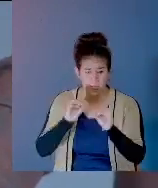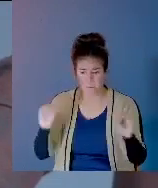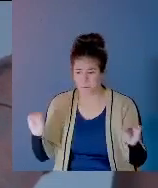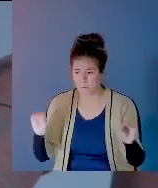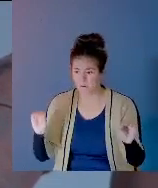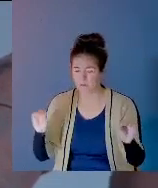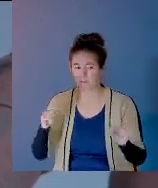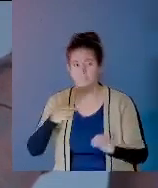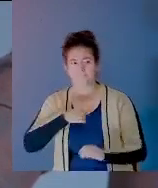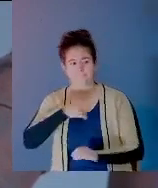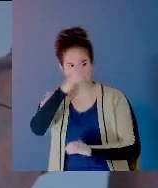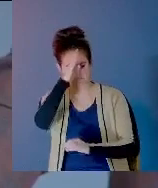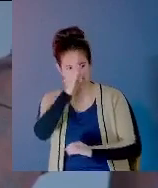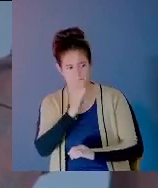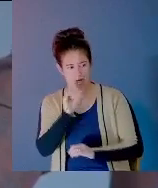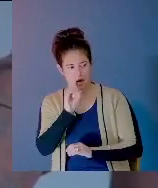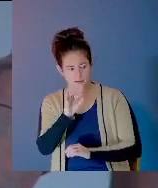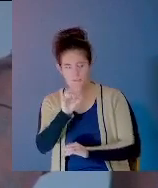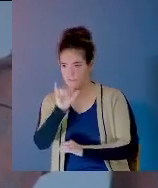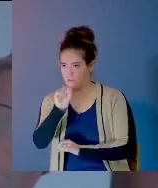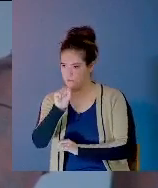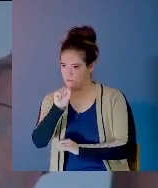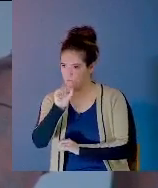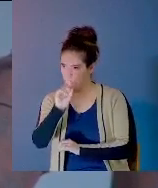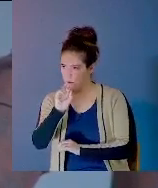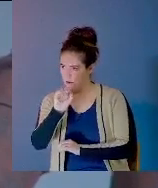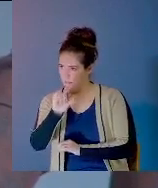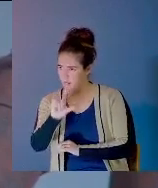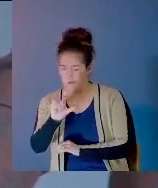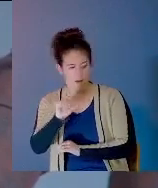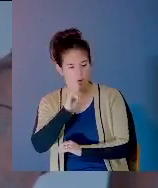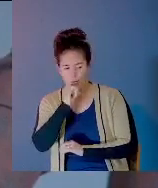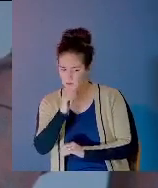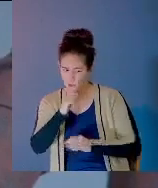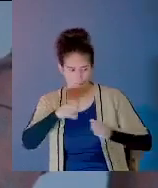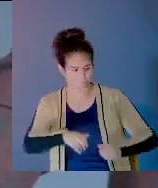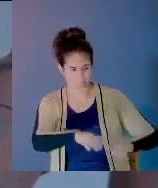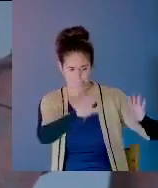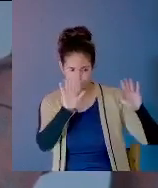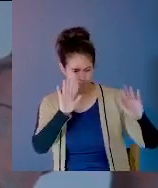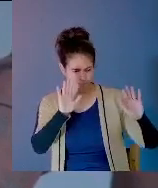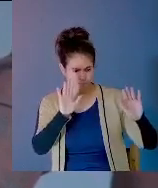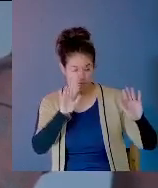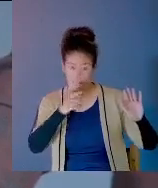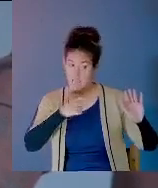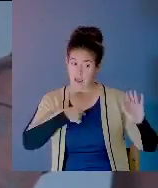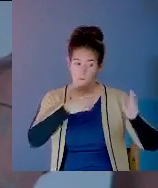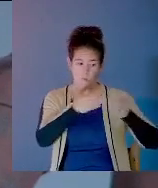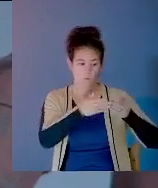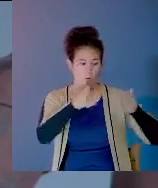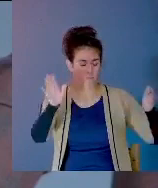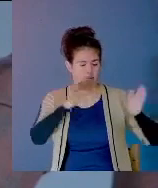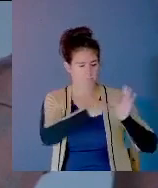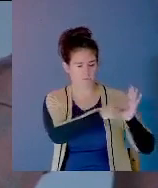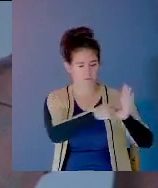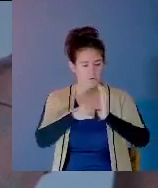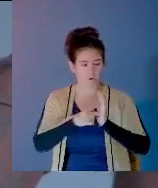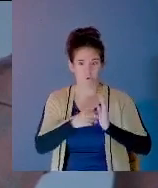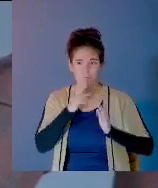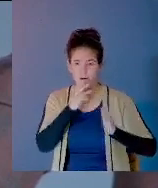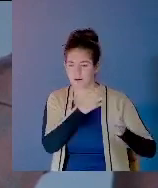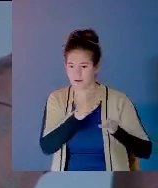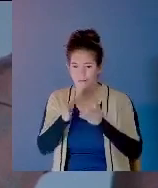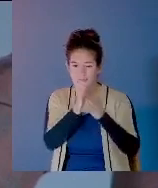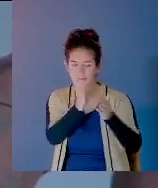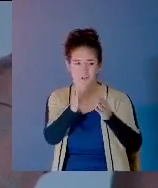the God of Israel, will not forsake them. I will open up rivers in high places, fountains in the midst of the valleys. I will